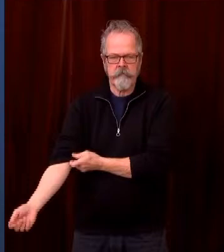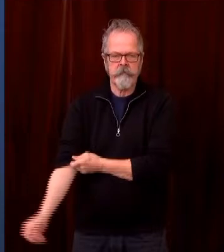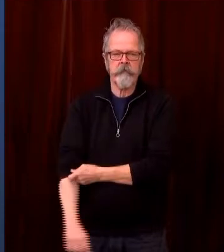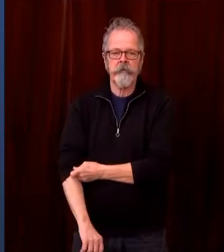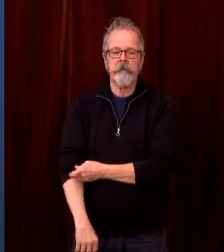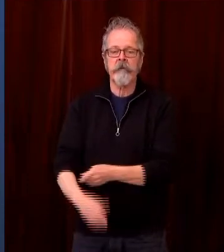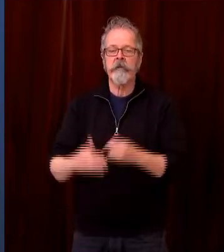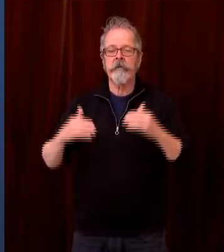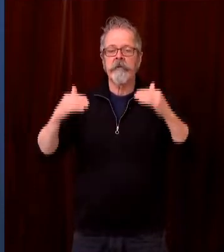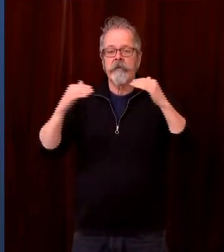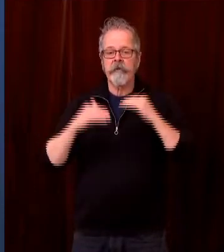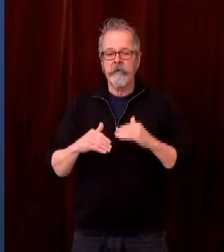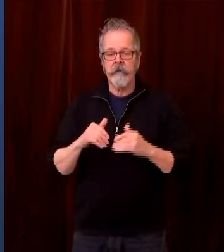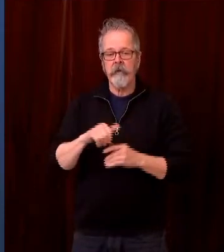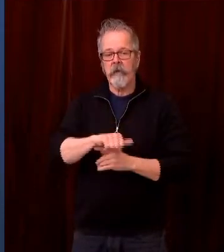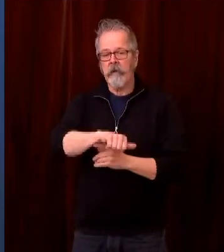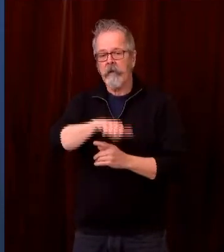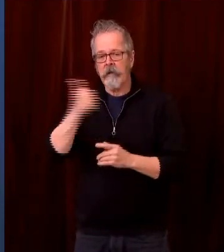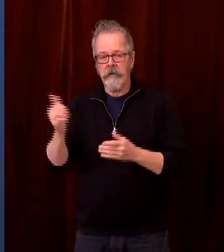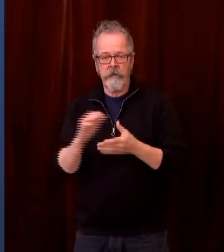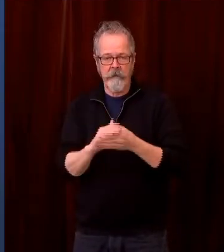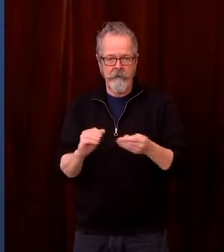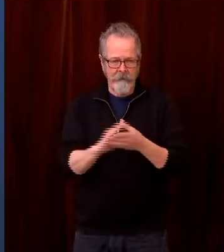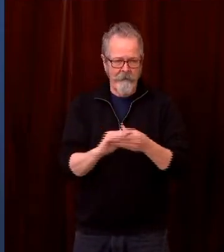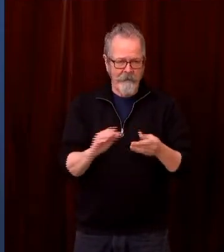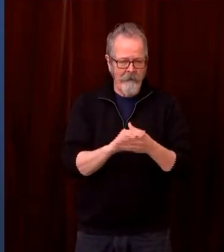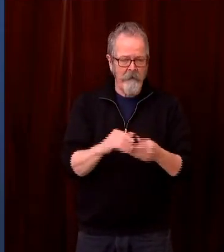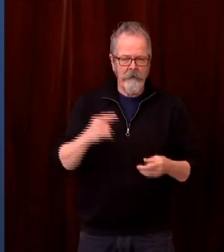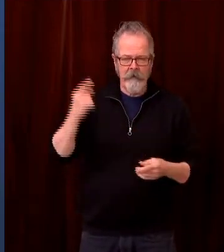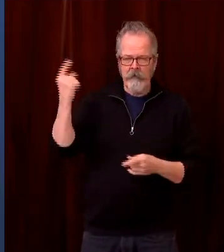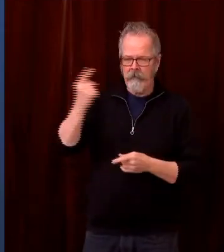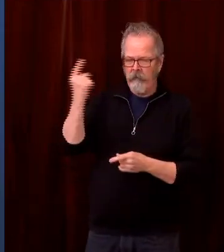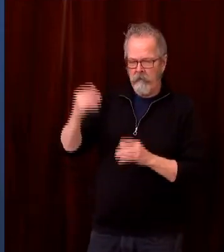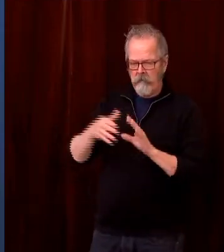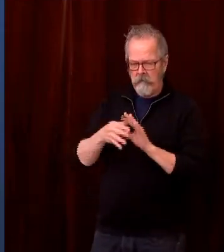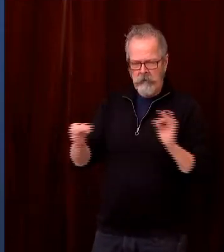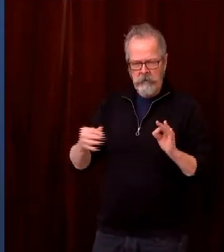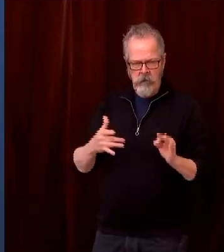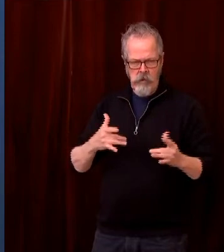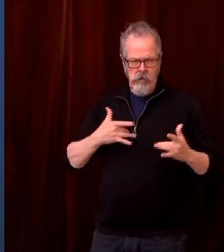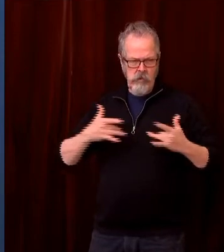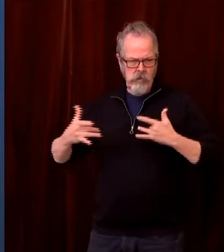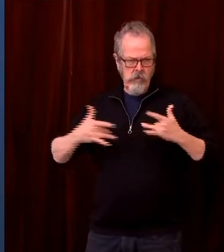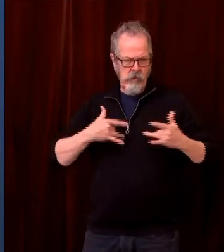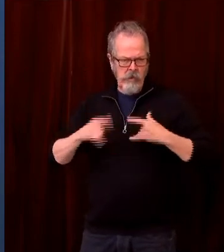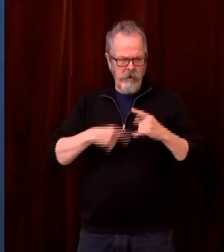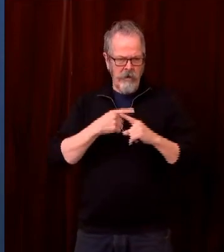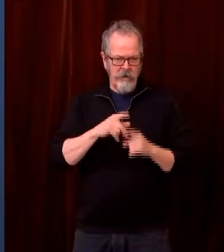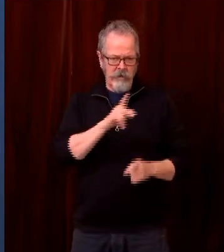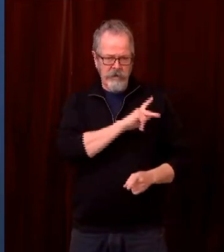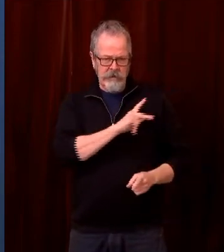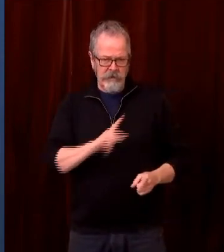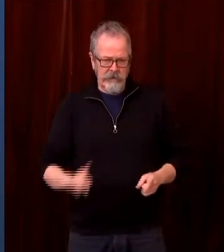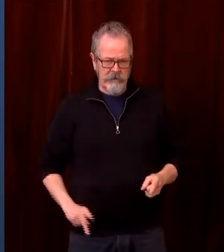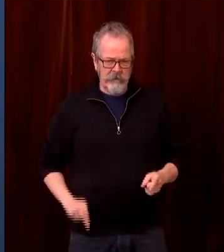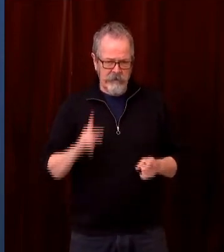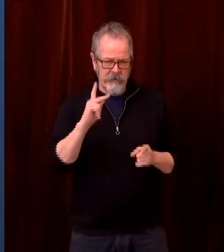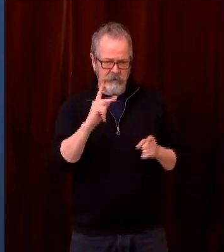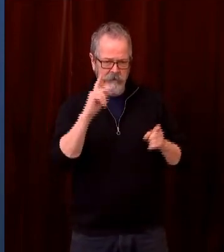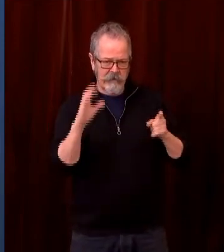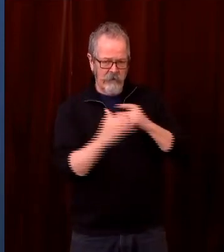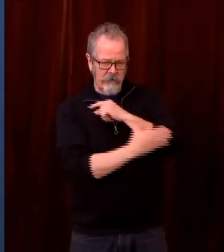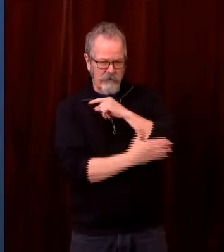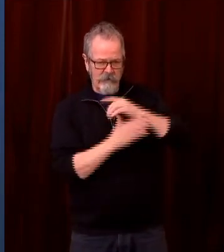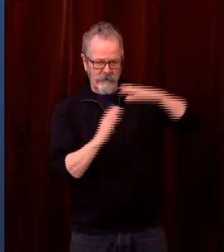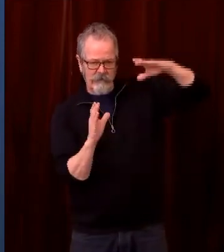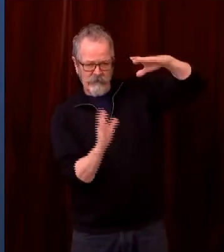Someone brought up a concern about King County. I checked on this today. King County has actually received about 32% of the vaccine since